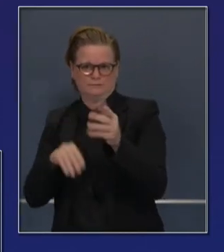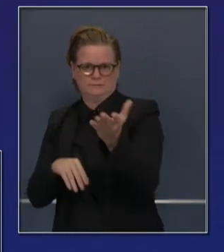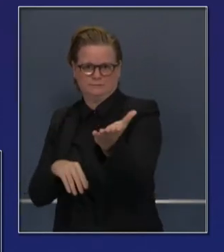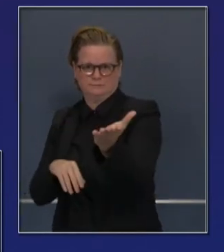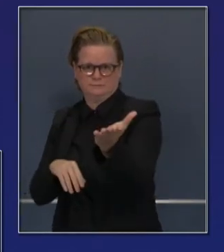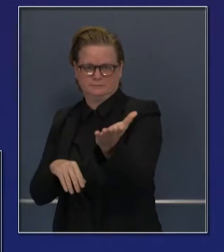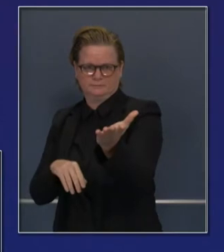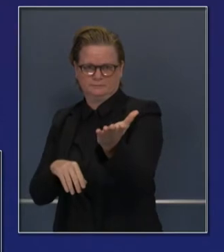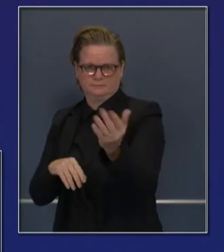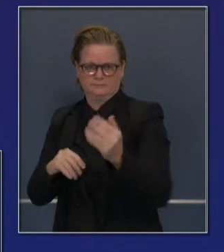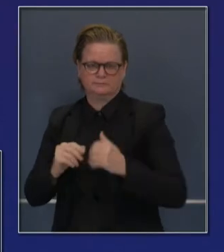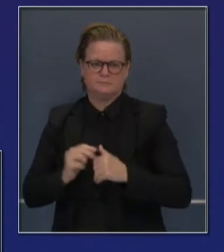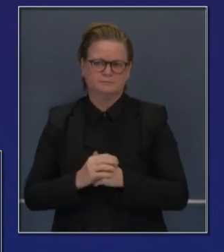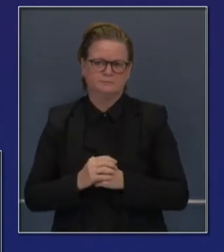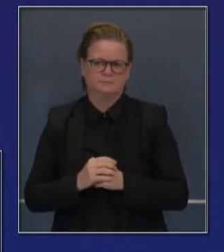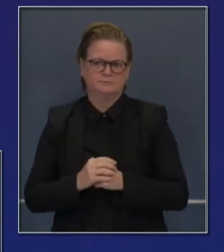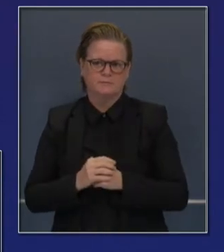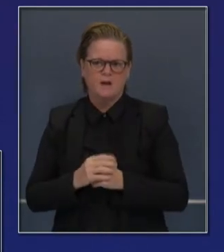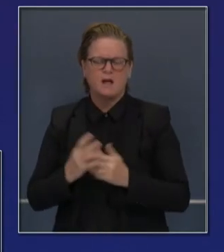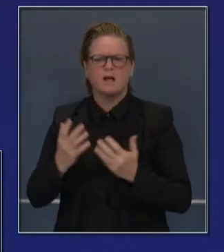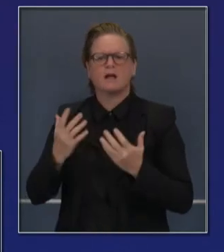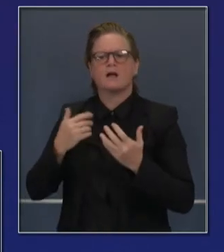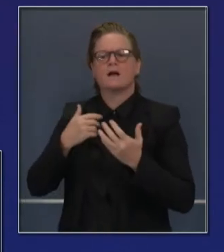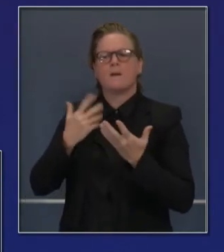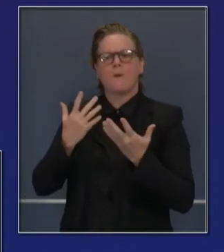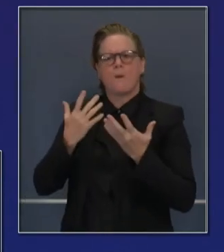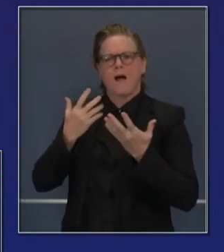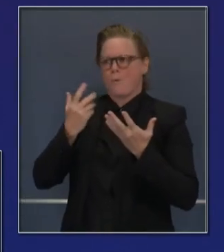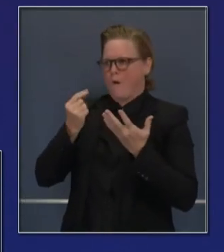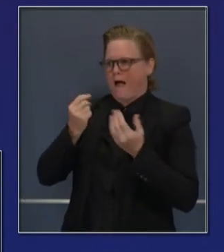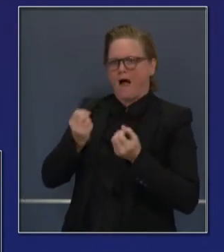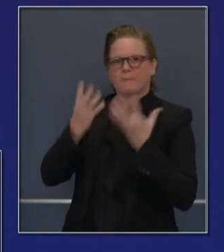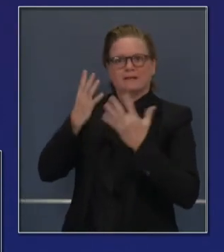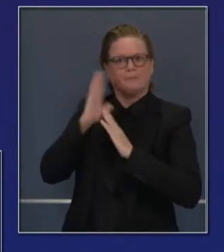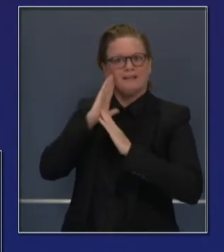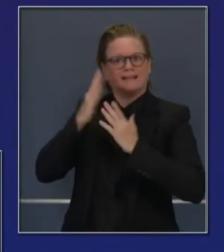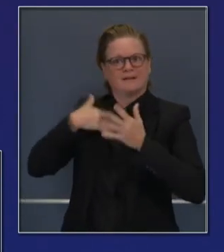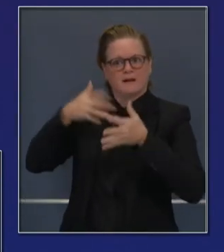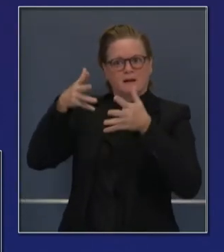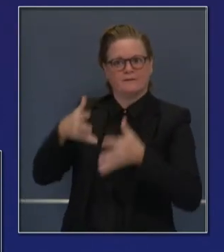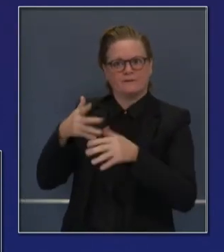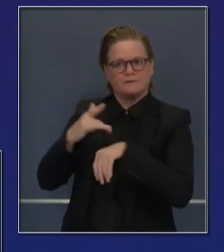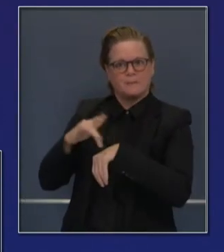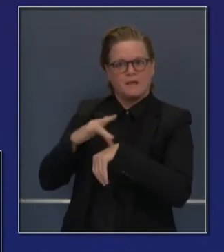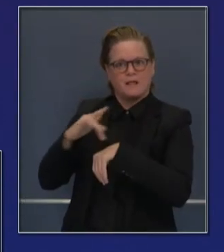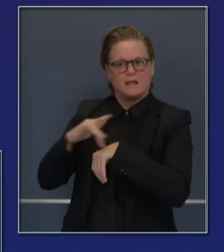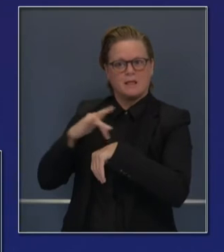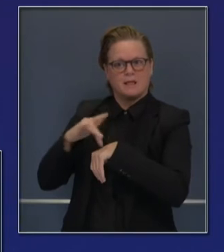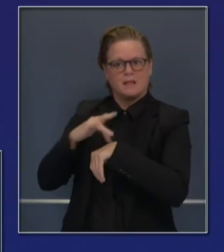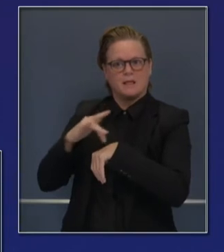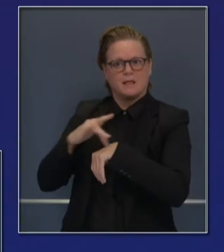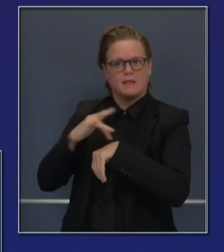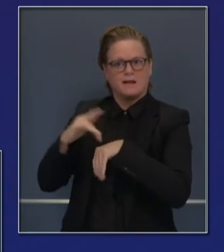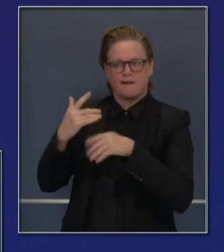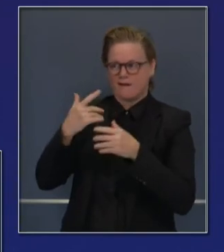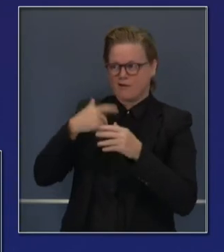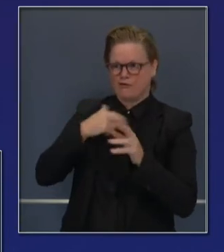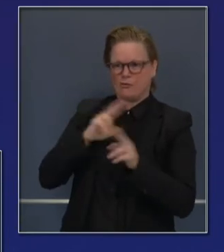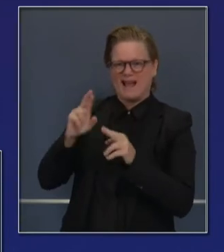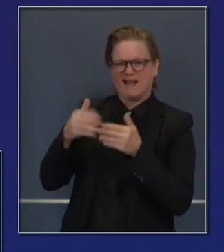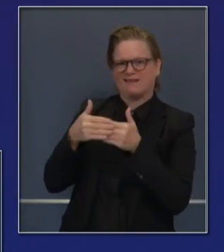talk about the surge capacity in a moment, but this is within the healthcare delivery system. 11% of